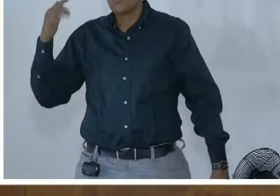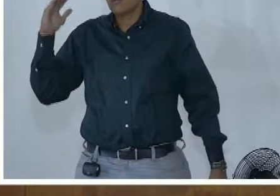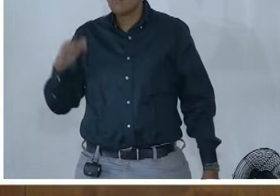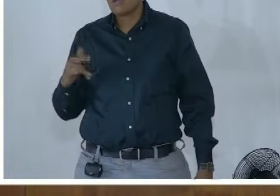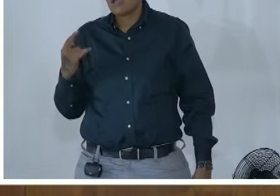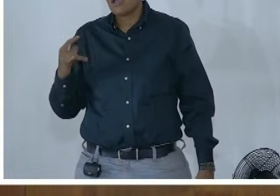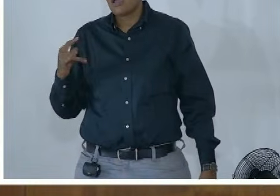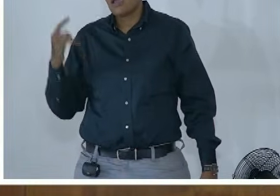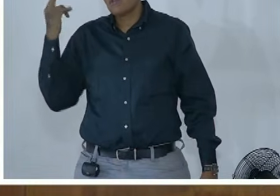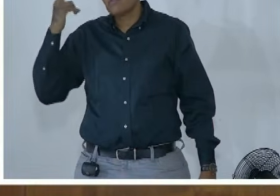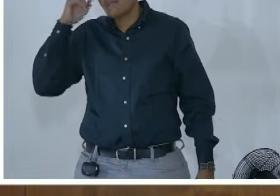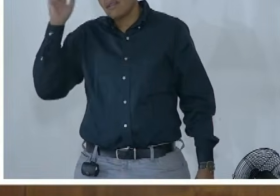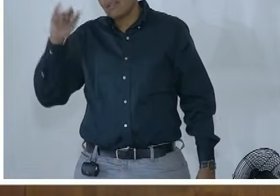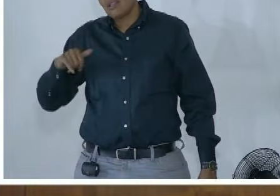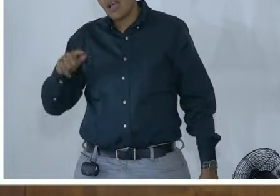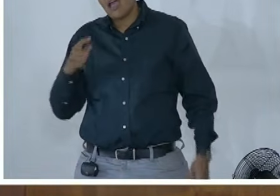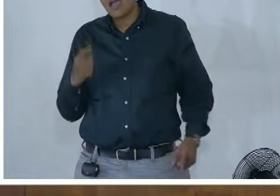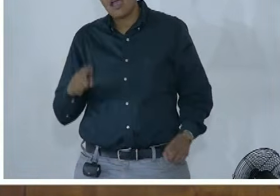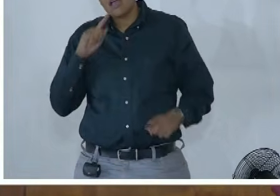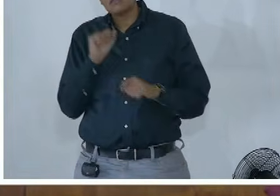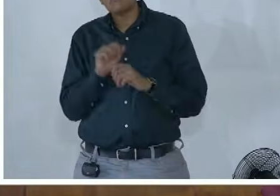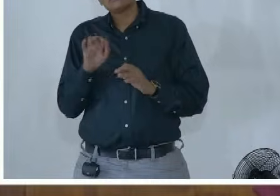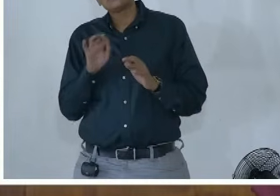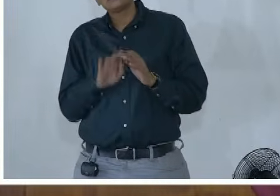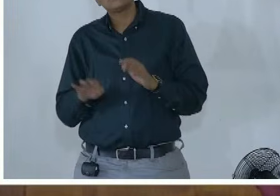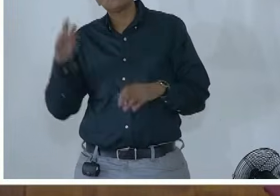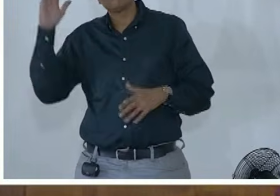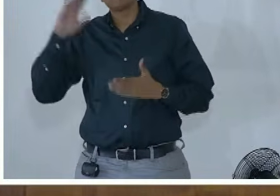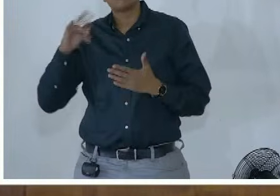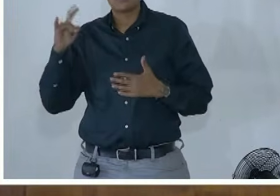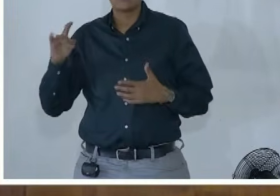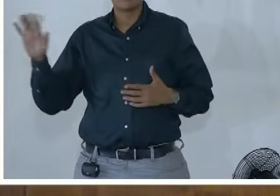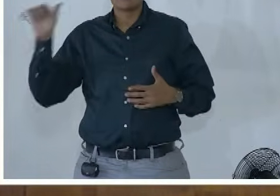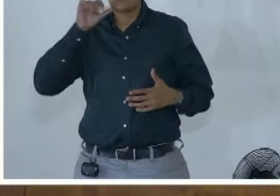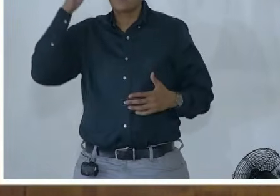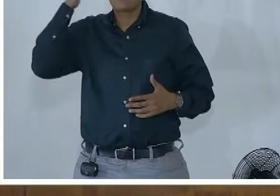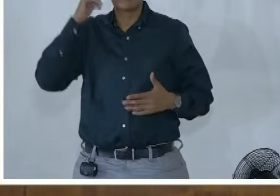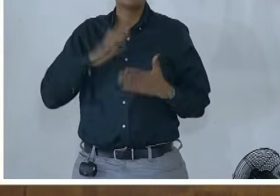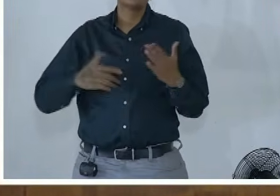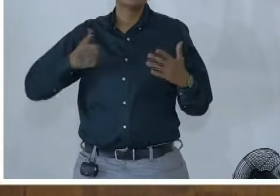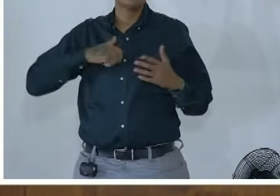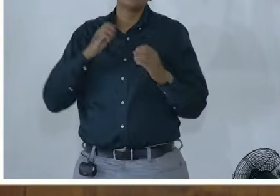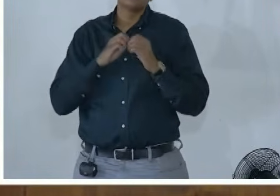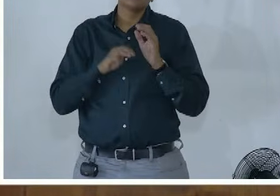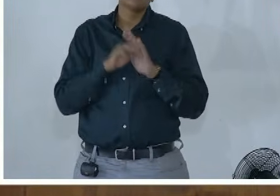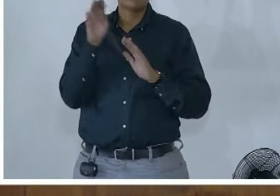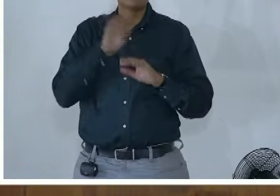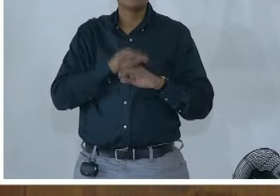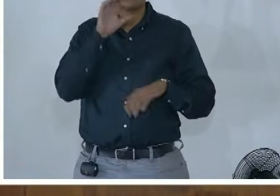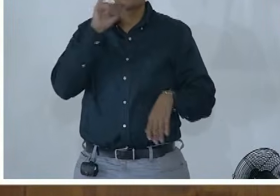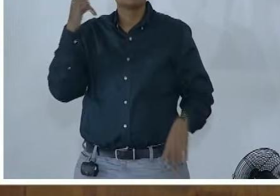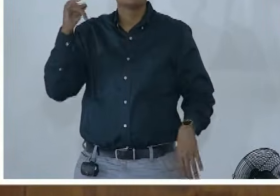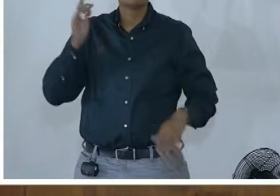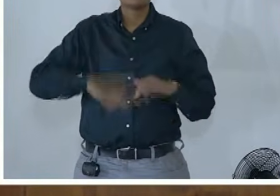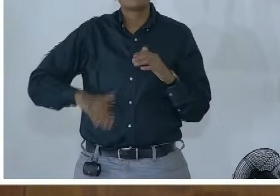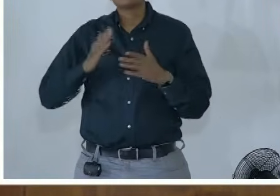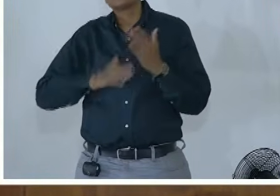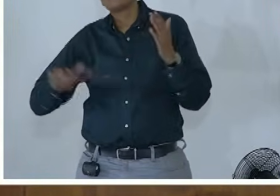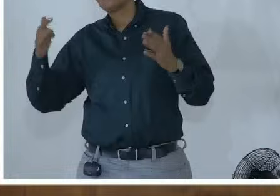the reason for that is very simple. And it's not just because some of us are more mature at 18 than